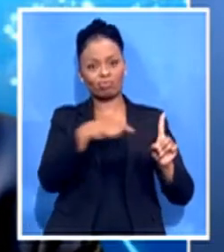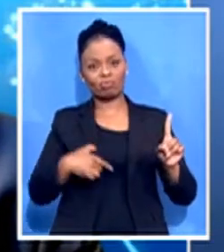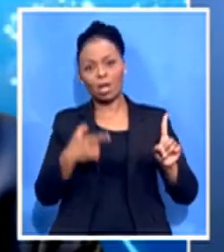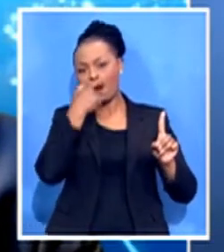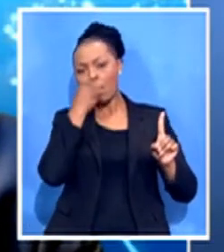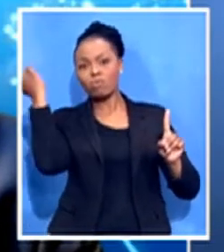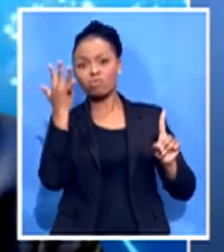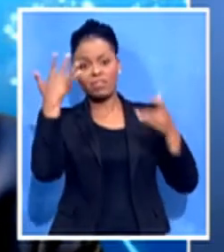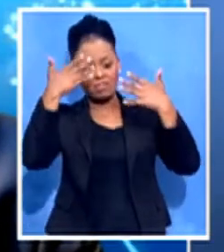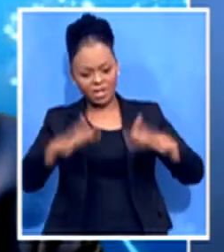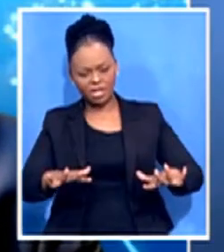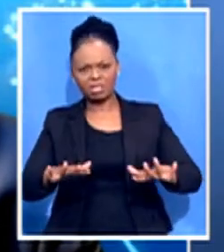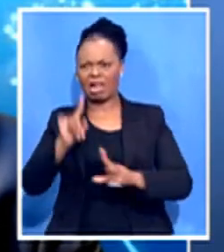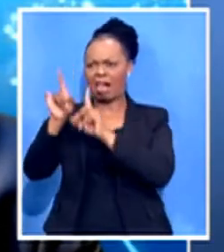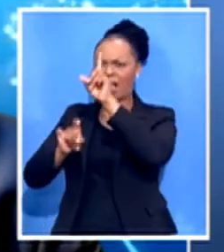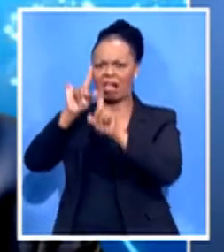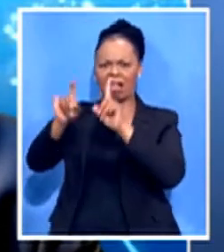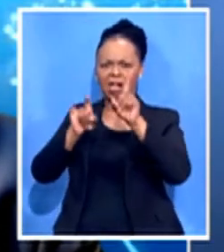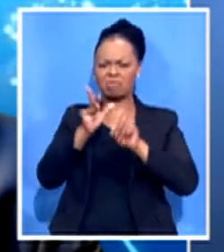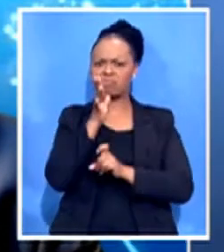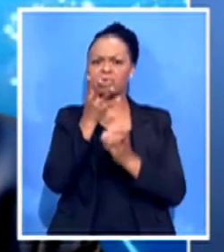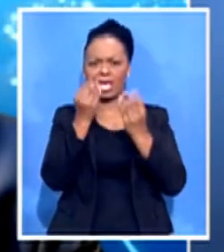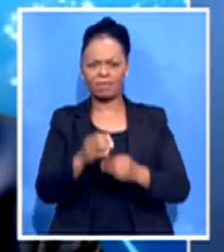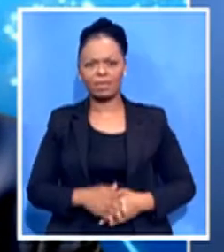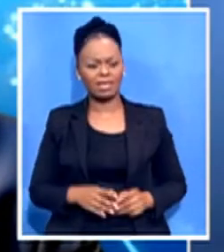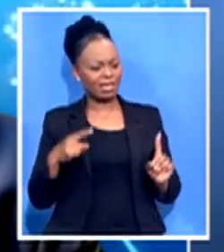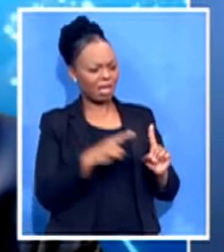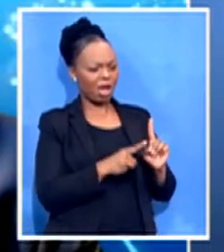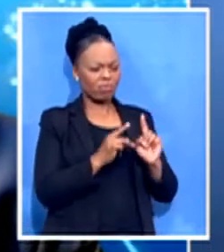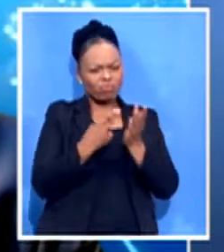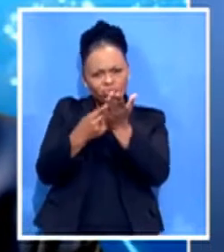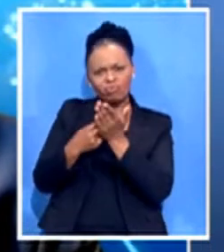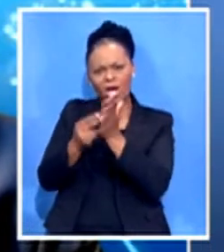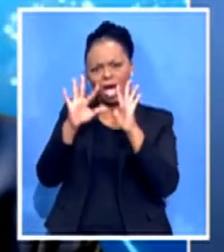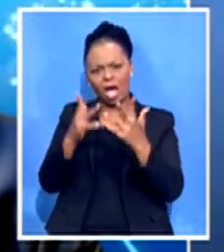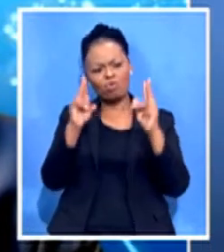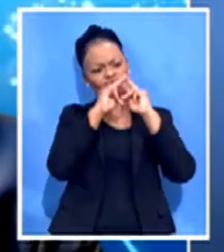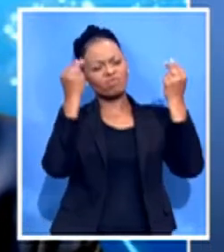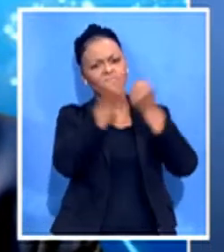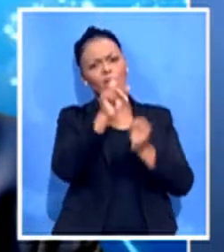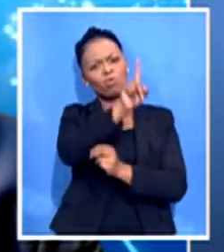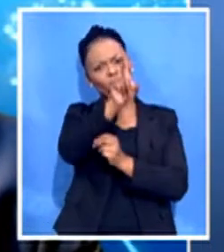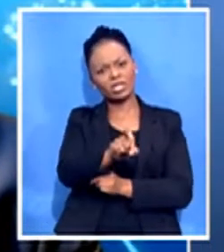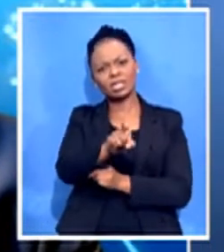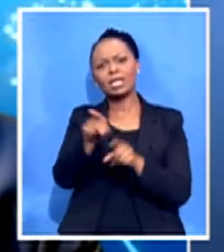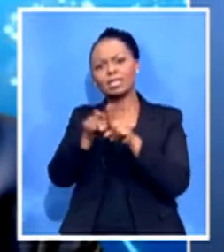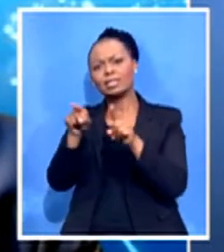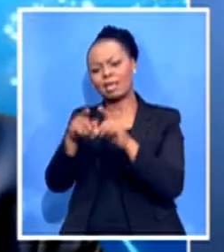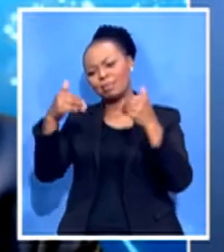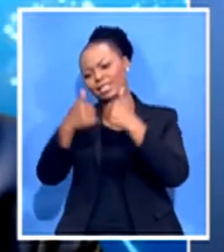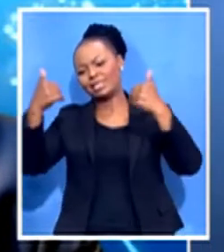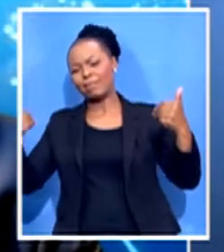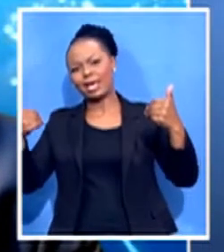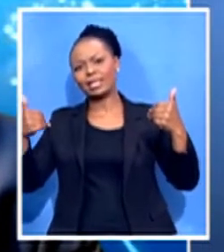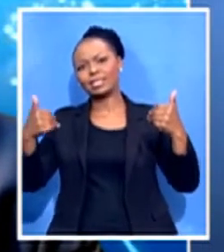engaging in terms of the national question and also how he's engaging separately with provinces. Just give us